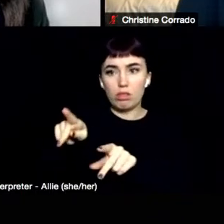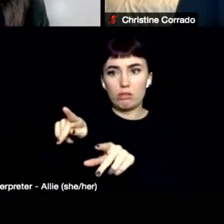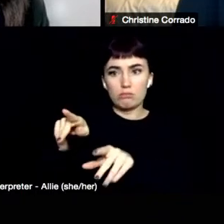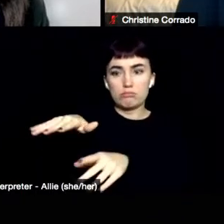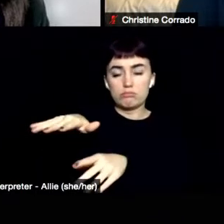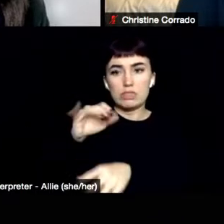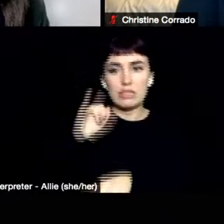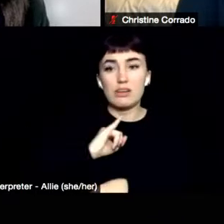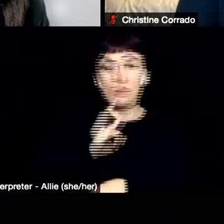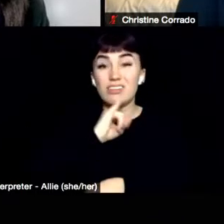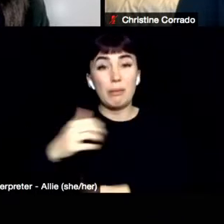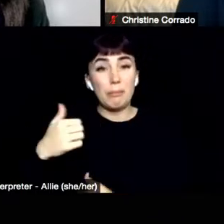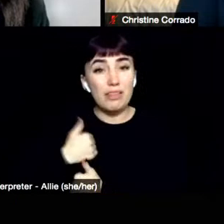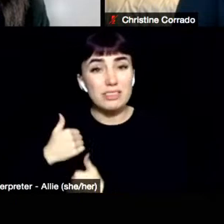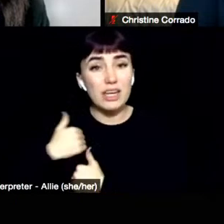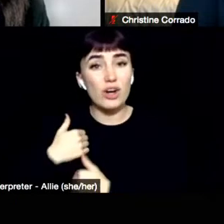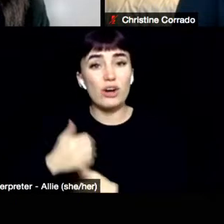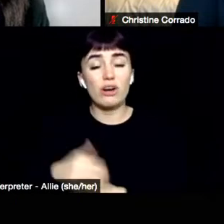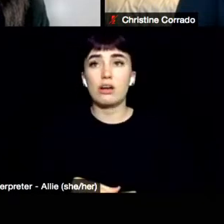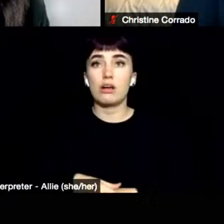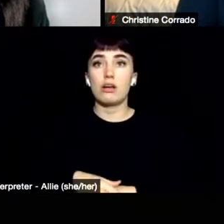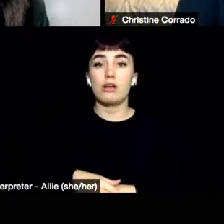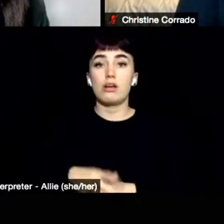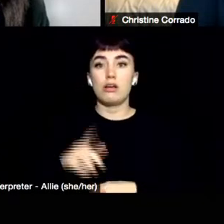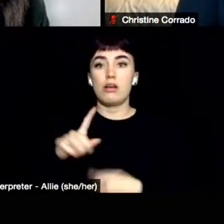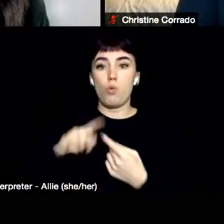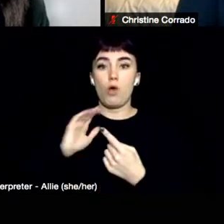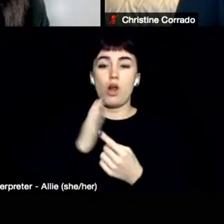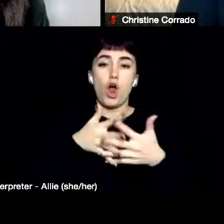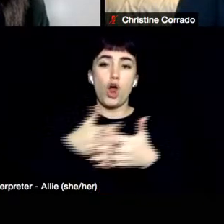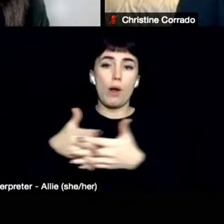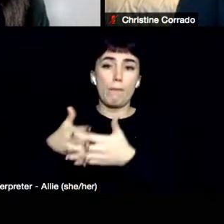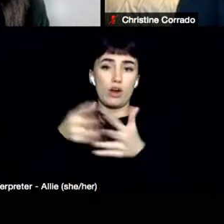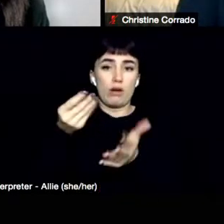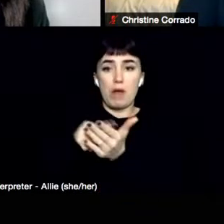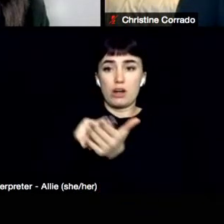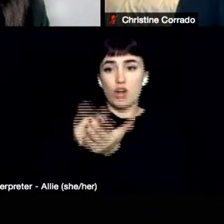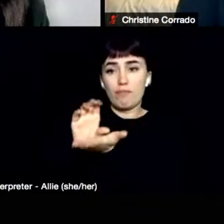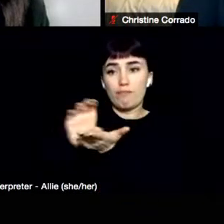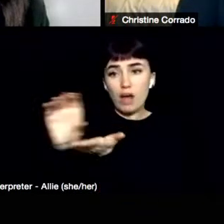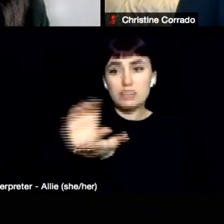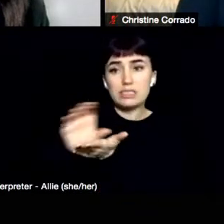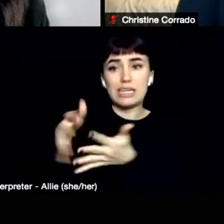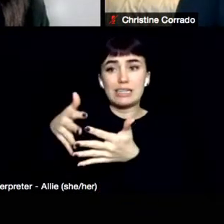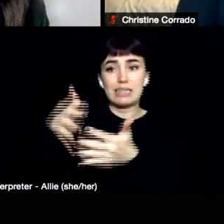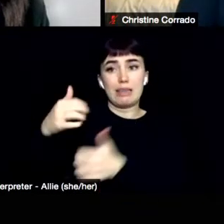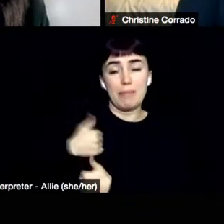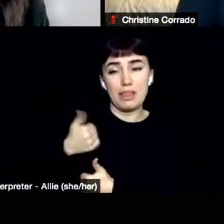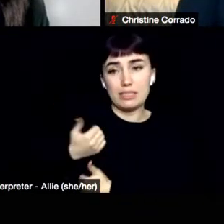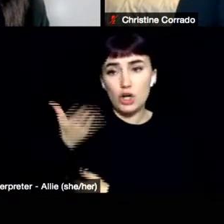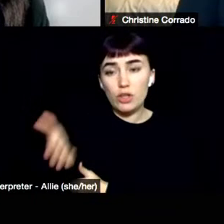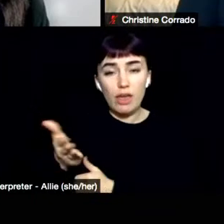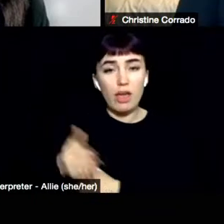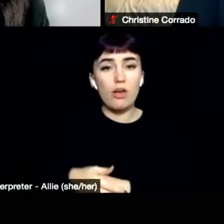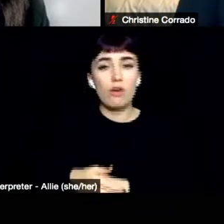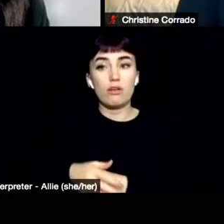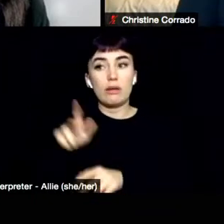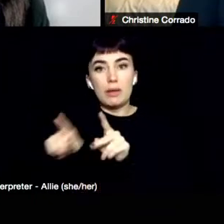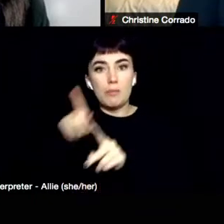the military, when our American dollars are funding the military over there and people are being